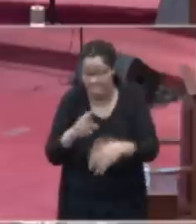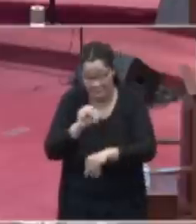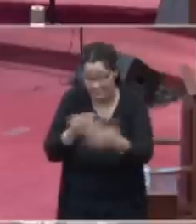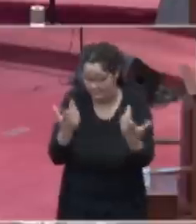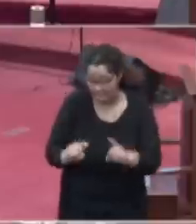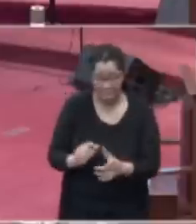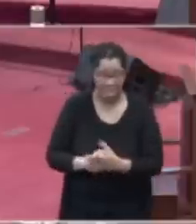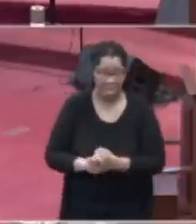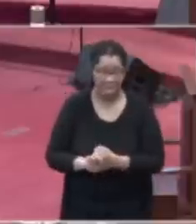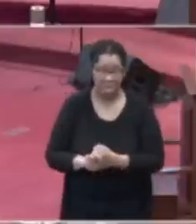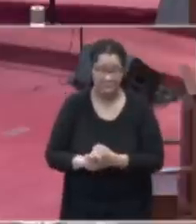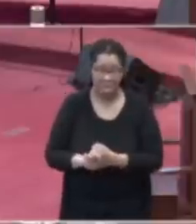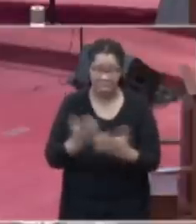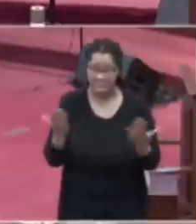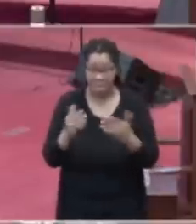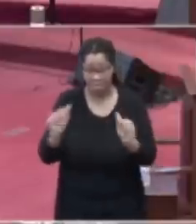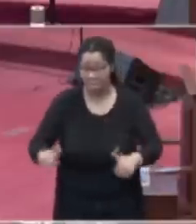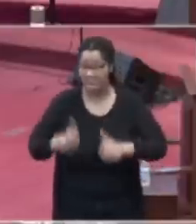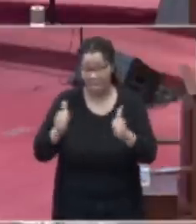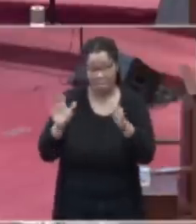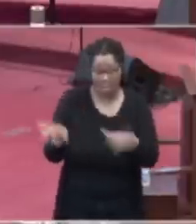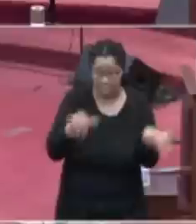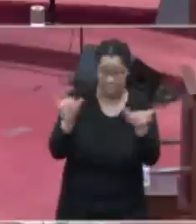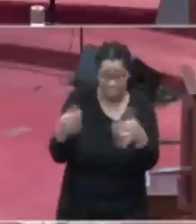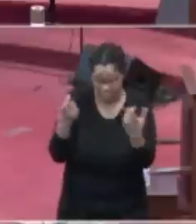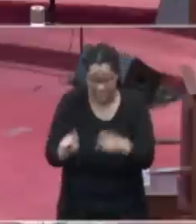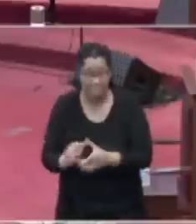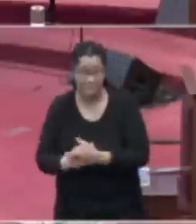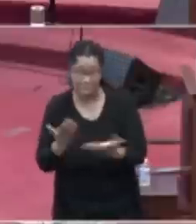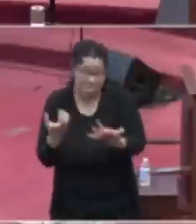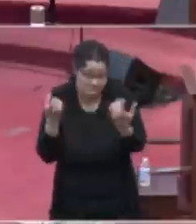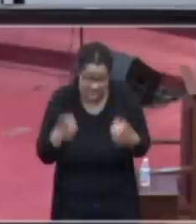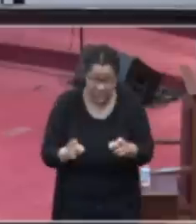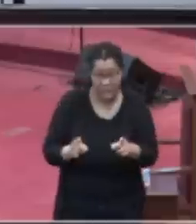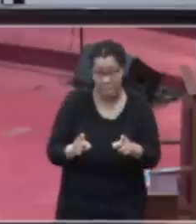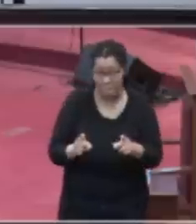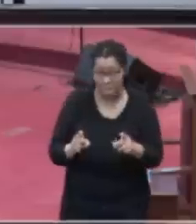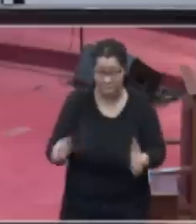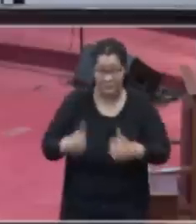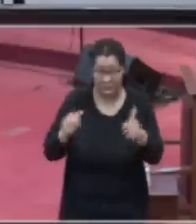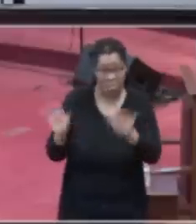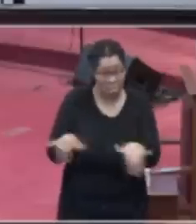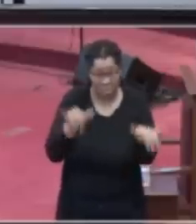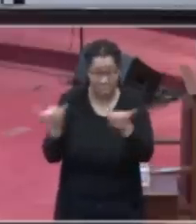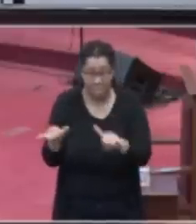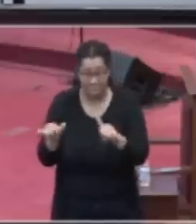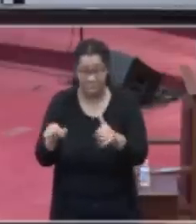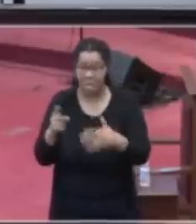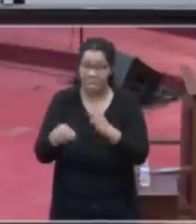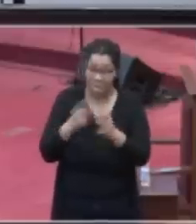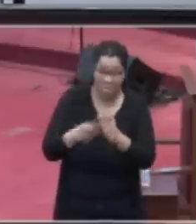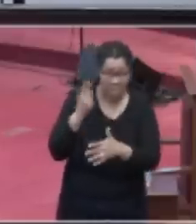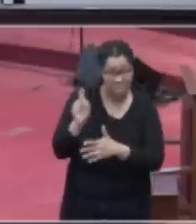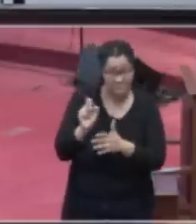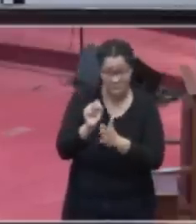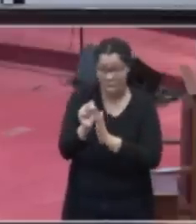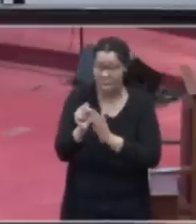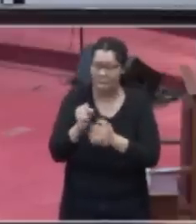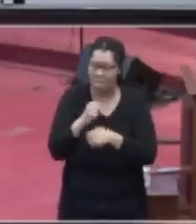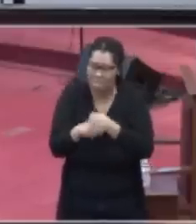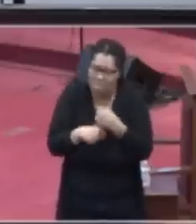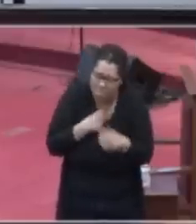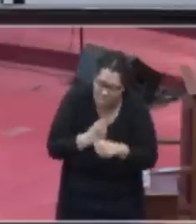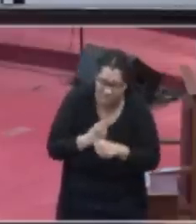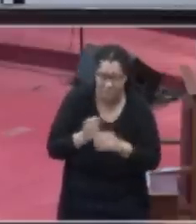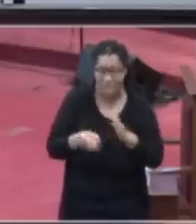Maybe it's the cyclical nature of life. Maybe it's what happens, that in the cyclical nature of life, you have seasons where you have to suffer and you have